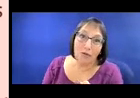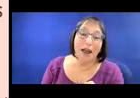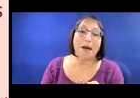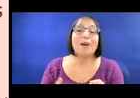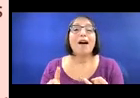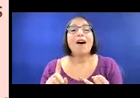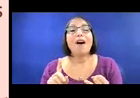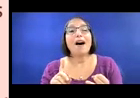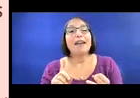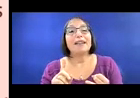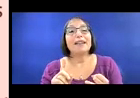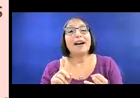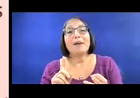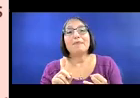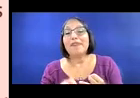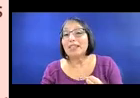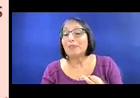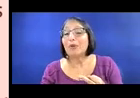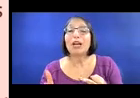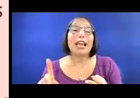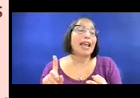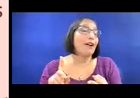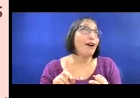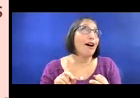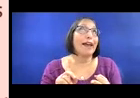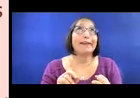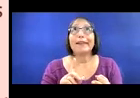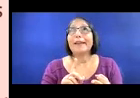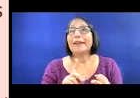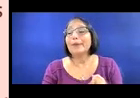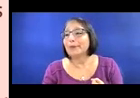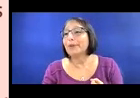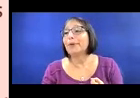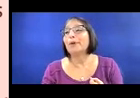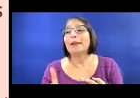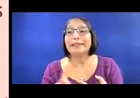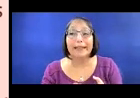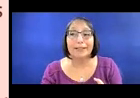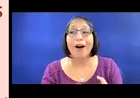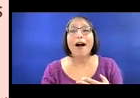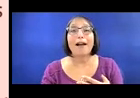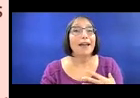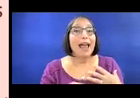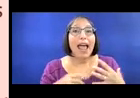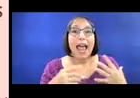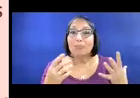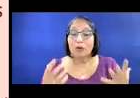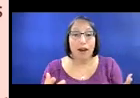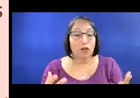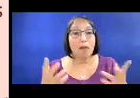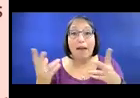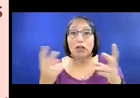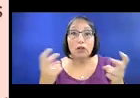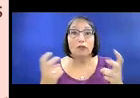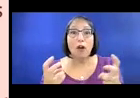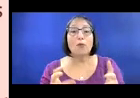Instagram, on Facebook, and on YouTube, and TikTok has been great.